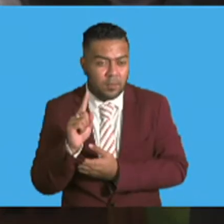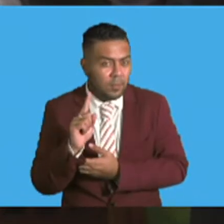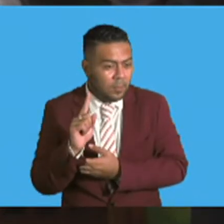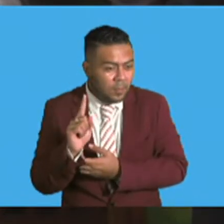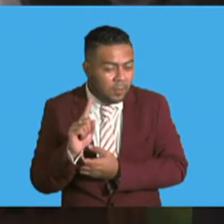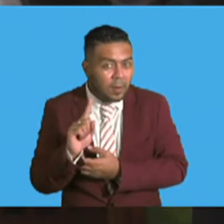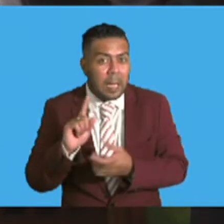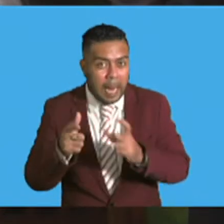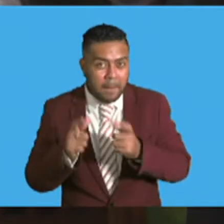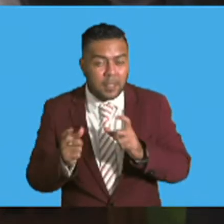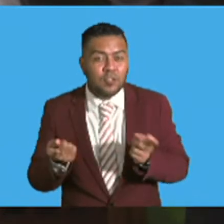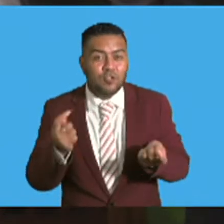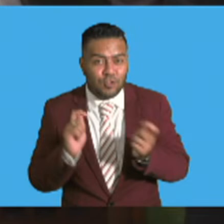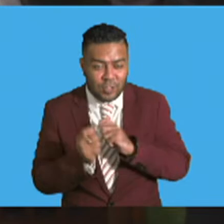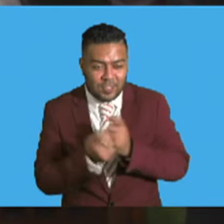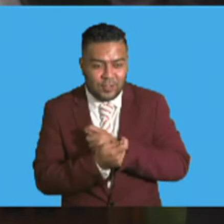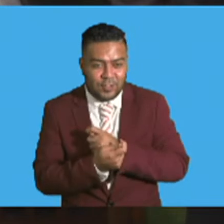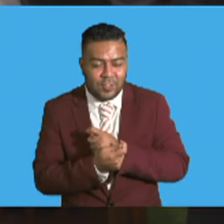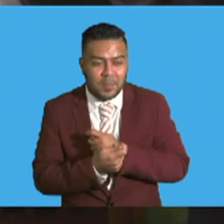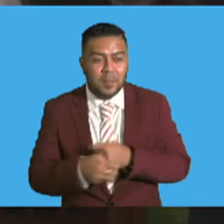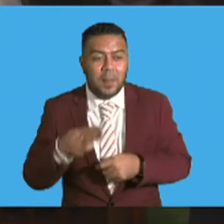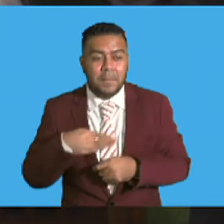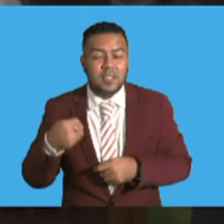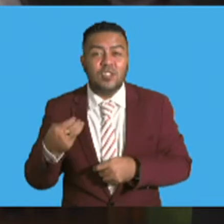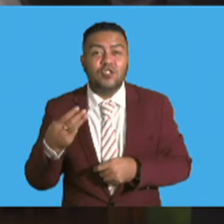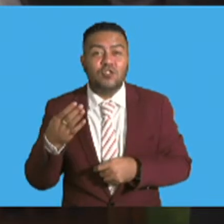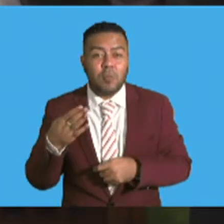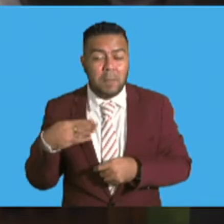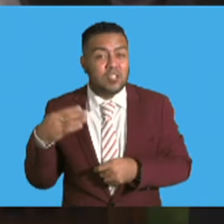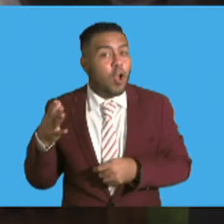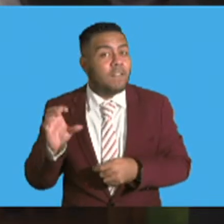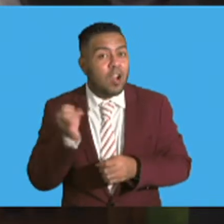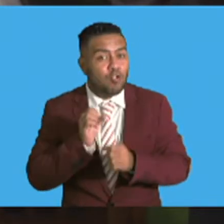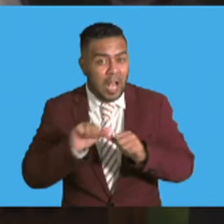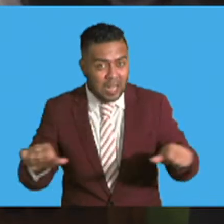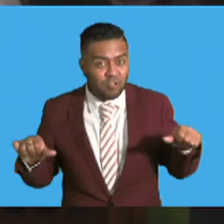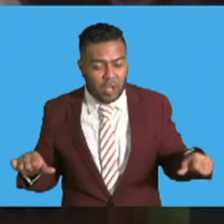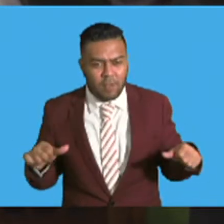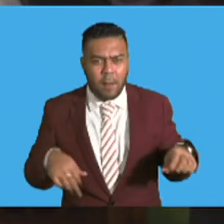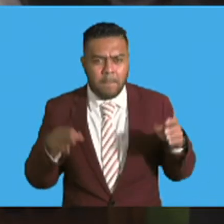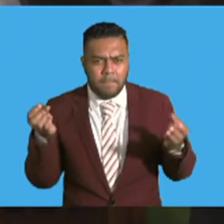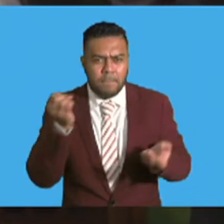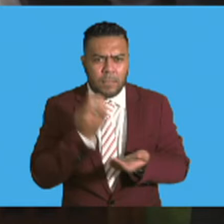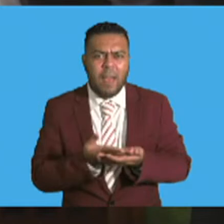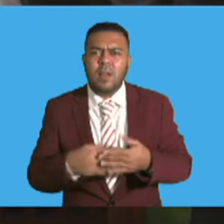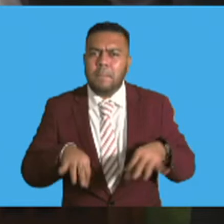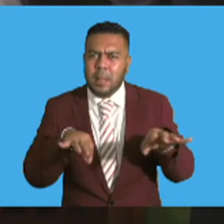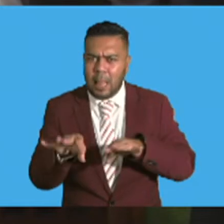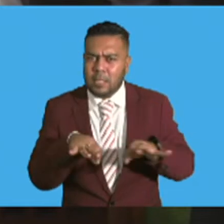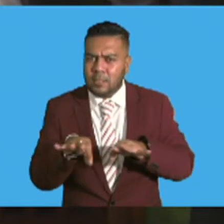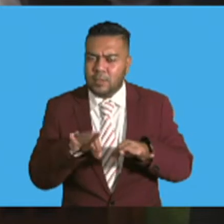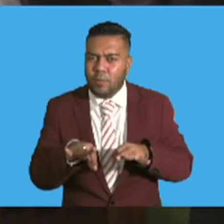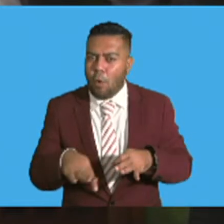Fiji's agriculture sector, the Ministry of Agriculture have put together a plan to ensure that we establish a resilient agricultural